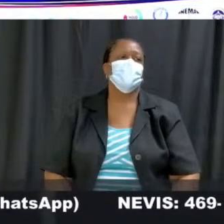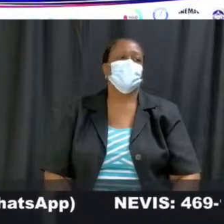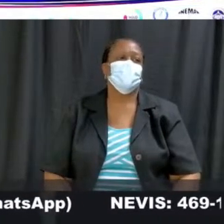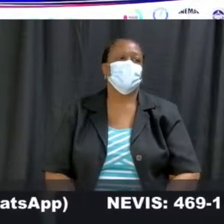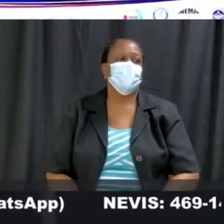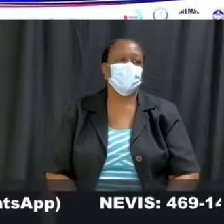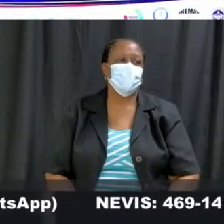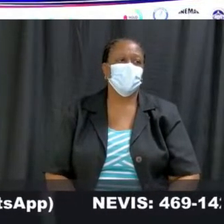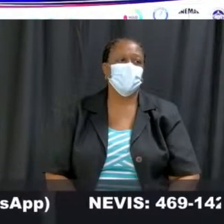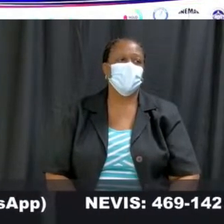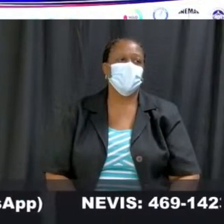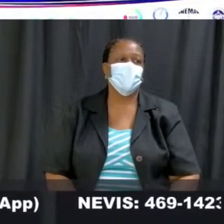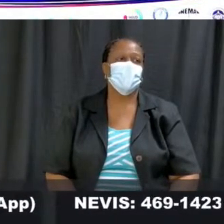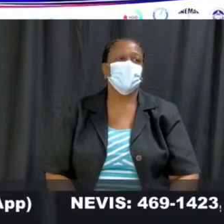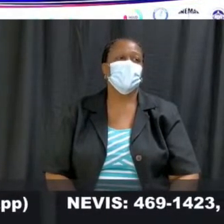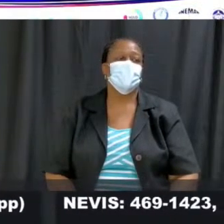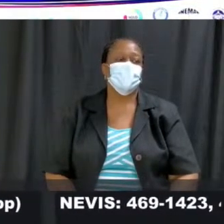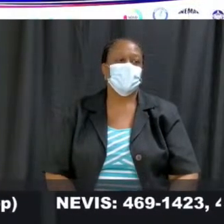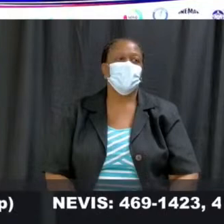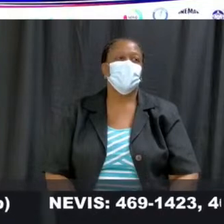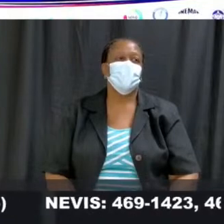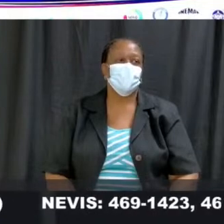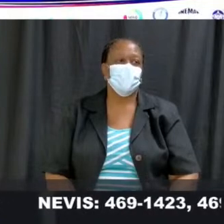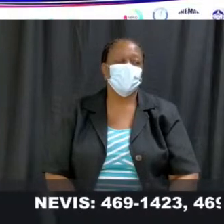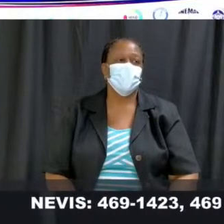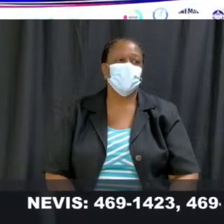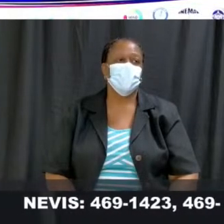Oxford AstraZeneca,